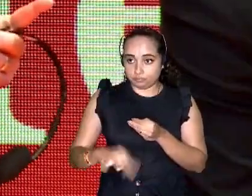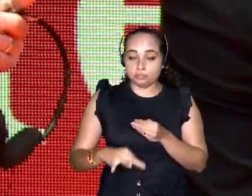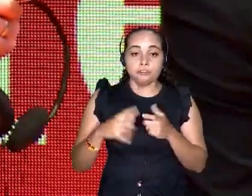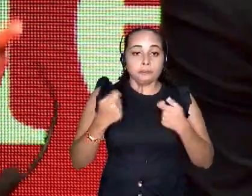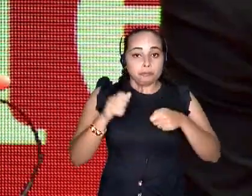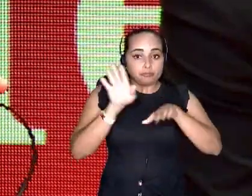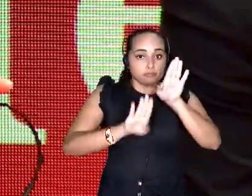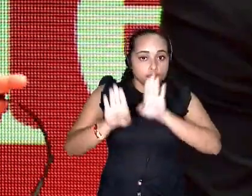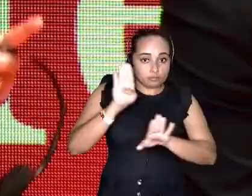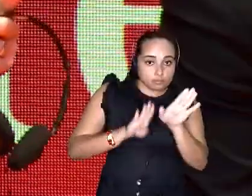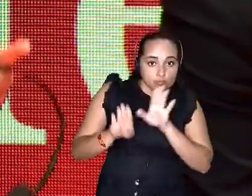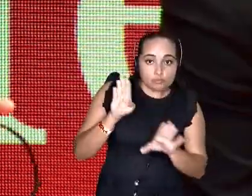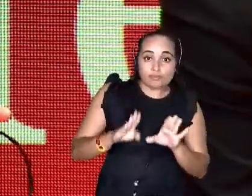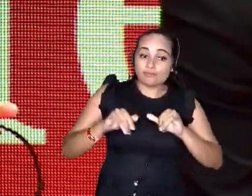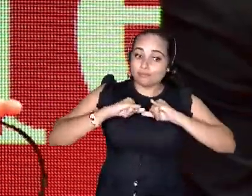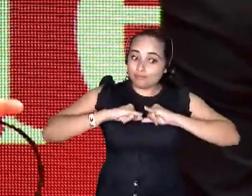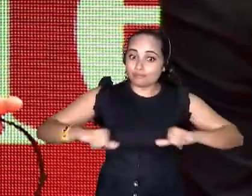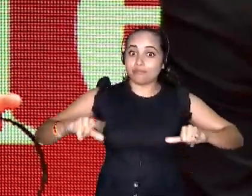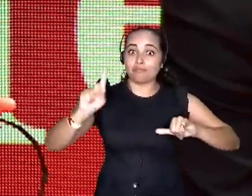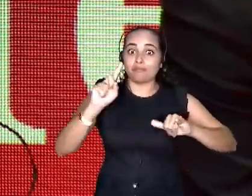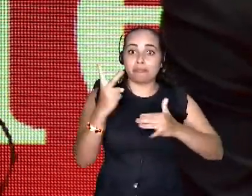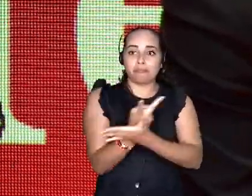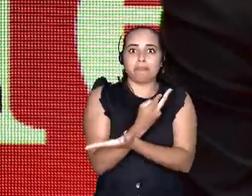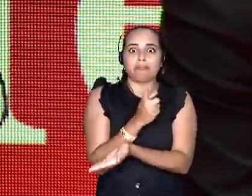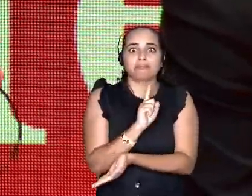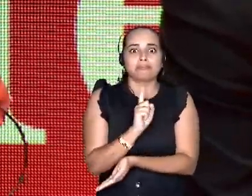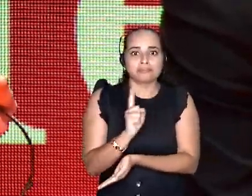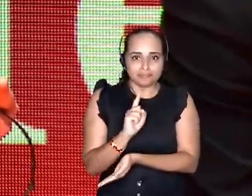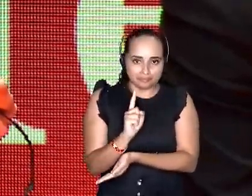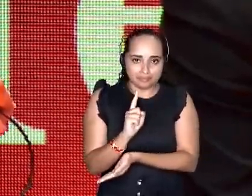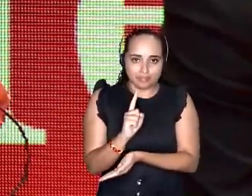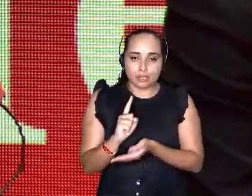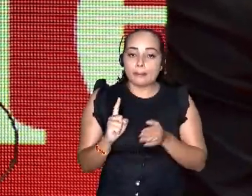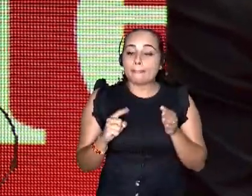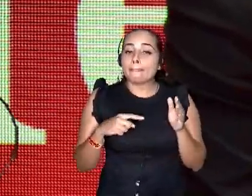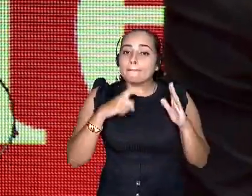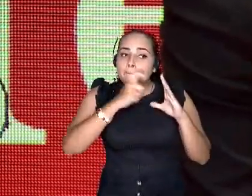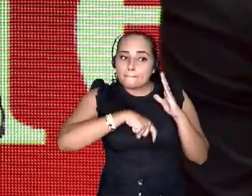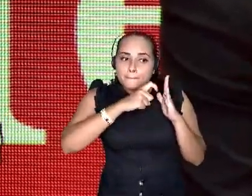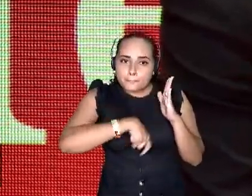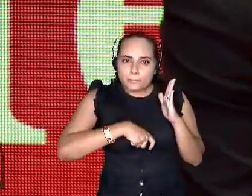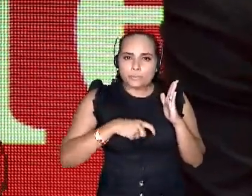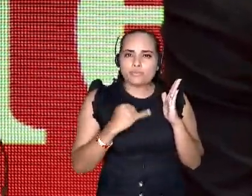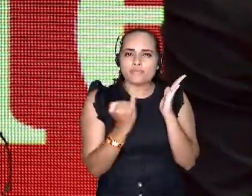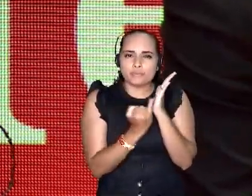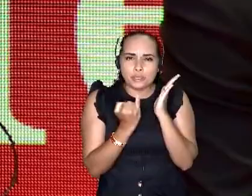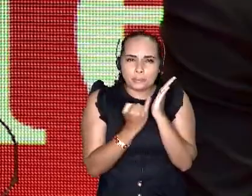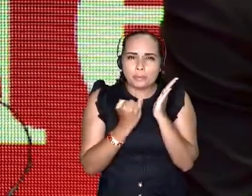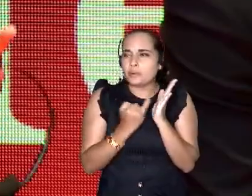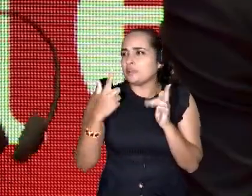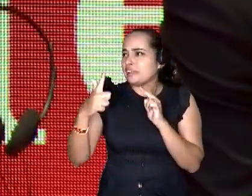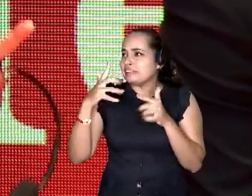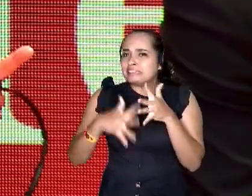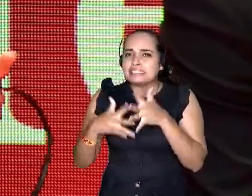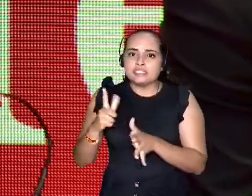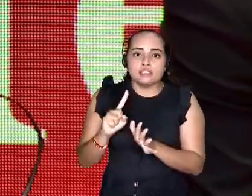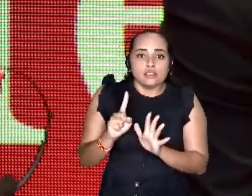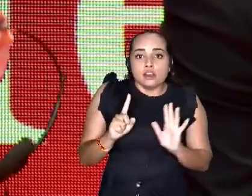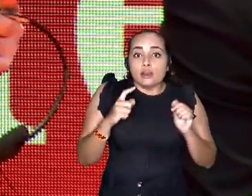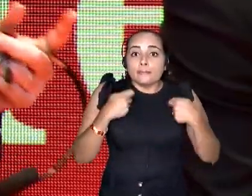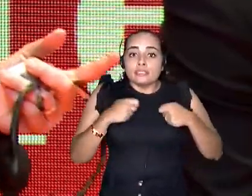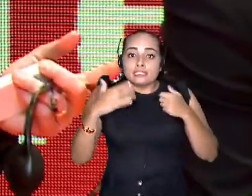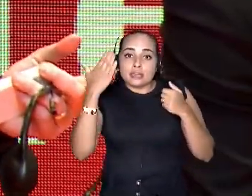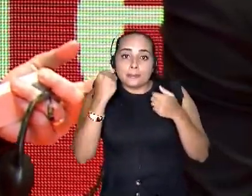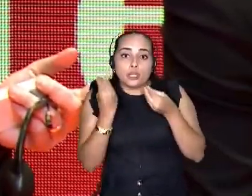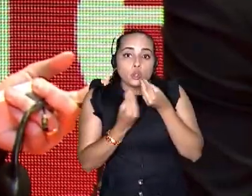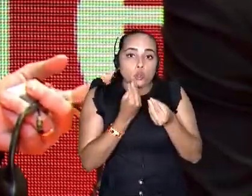that taxes should not get in the way of interrupting business. But yes, for sure, we will have to carefully manage the transition, because